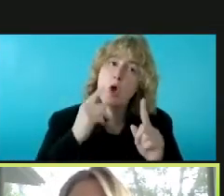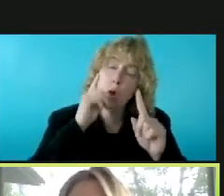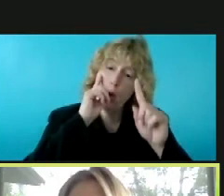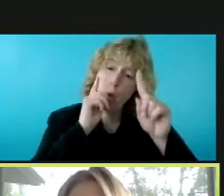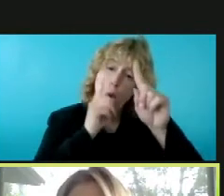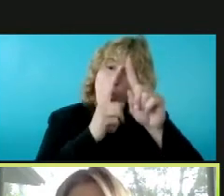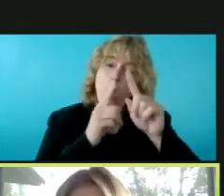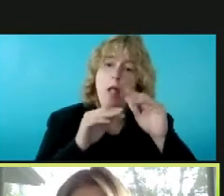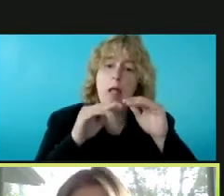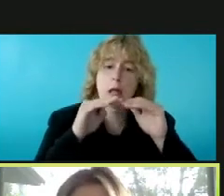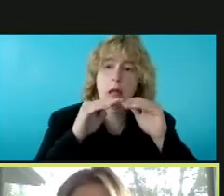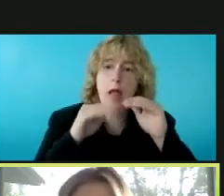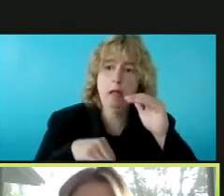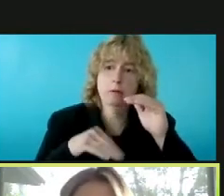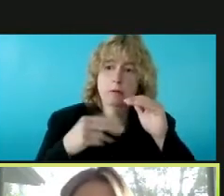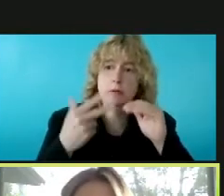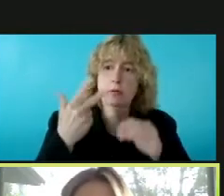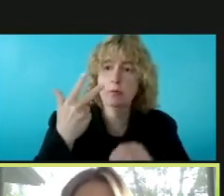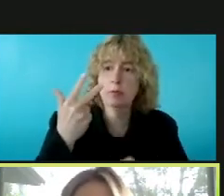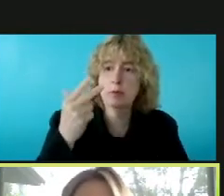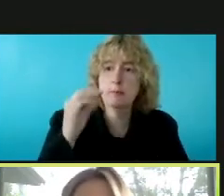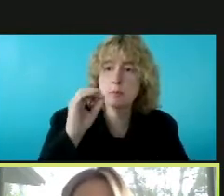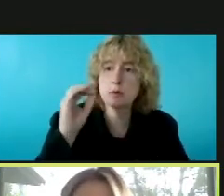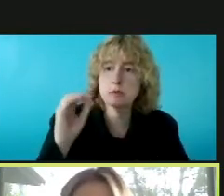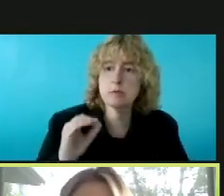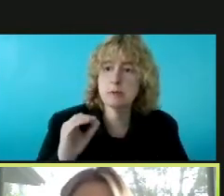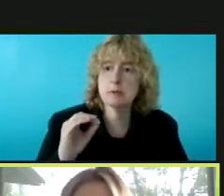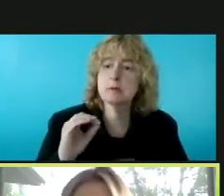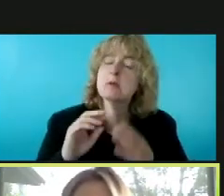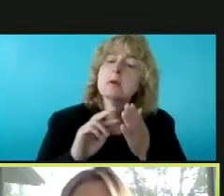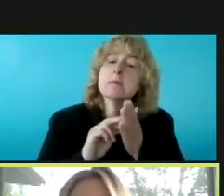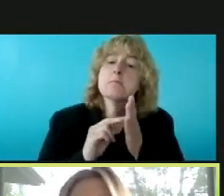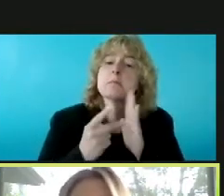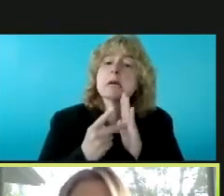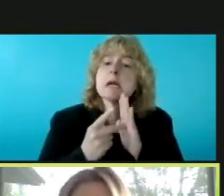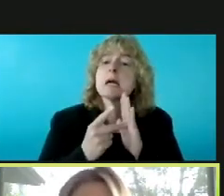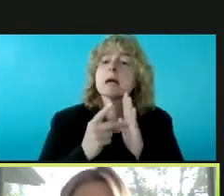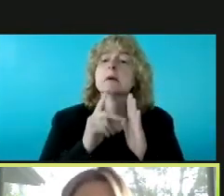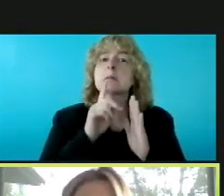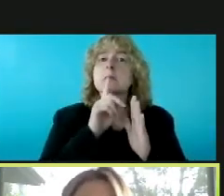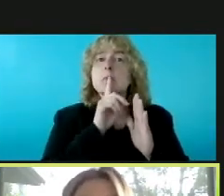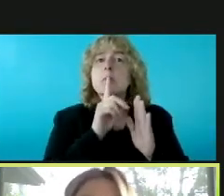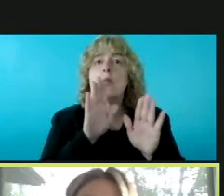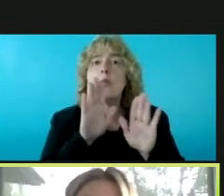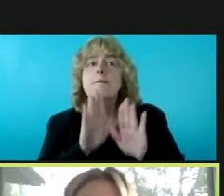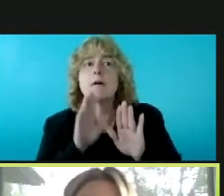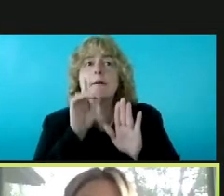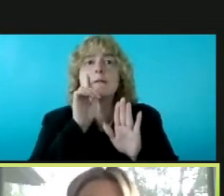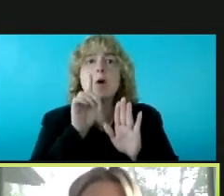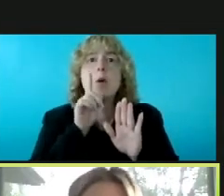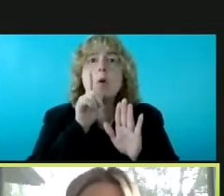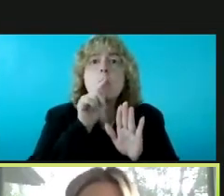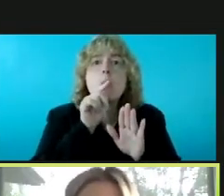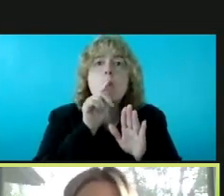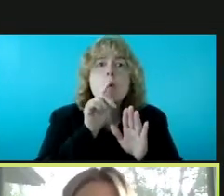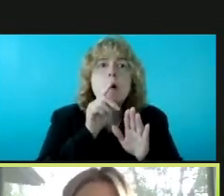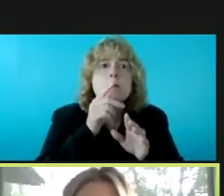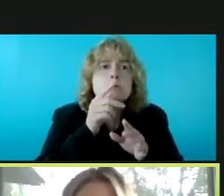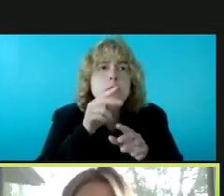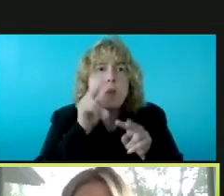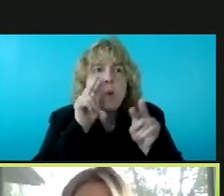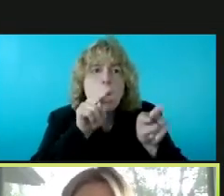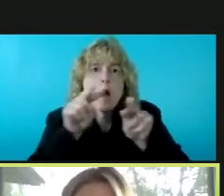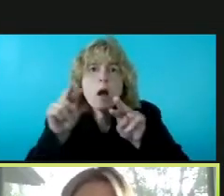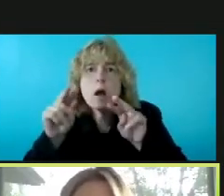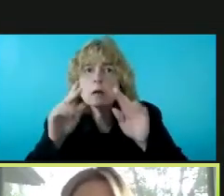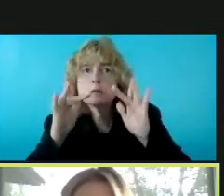be under 3%. And that means that it's a lot easier for our wonderful contact tracers to contact those people who have been